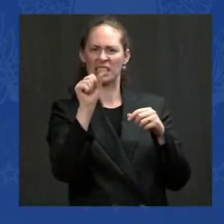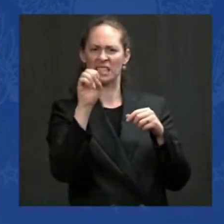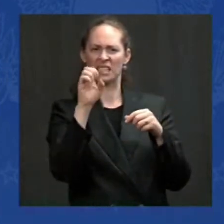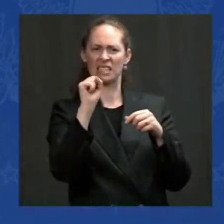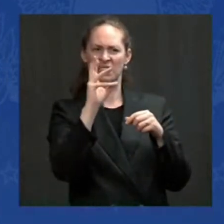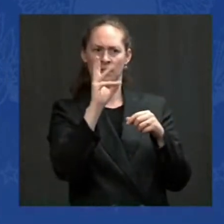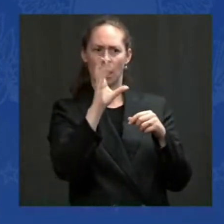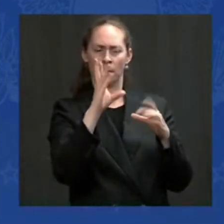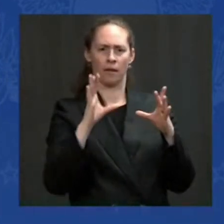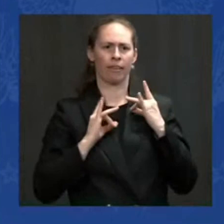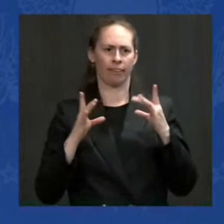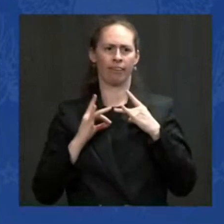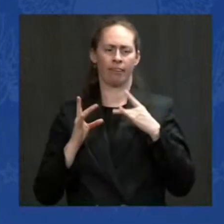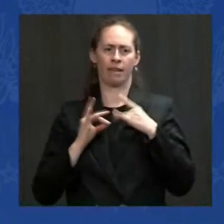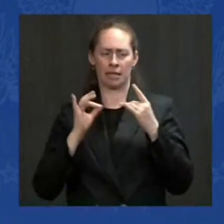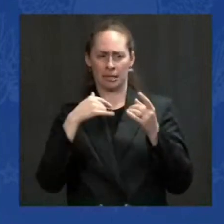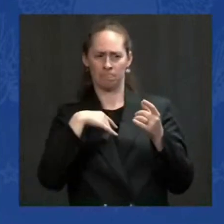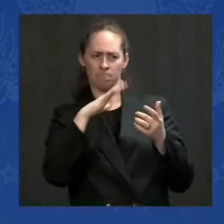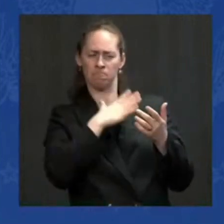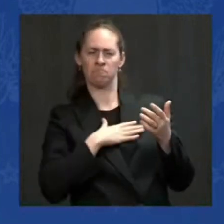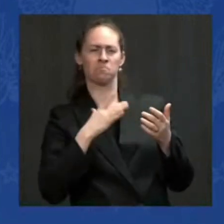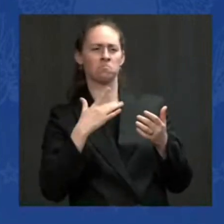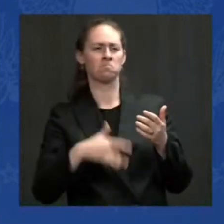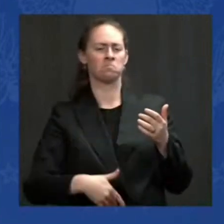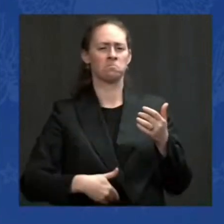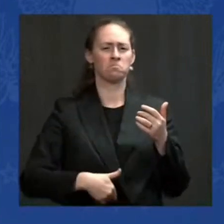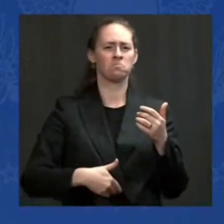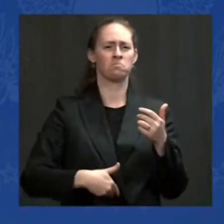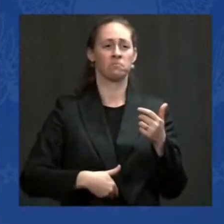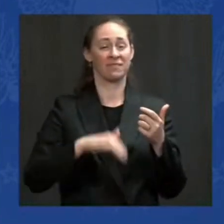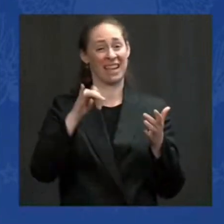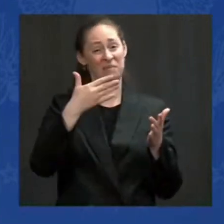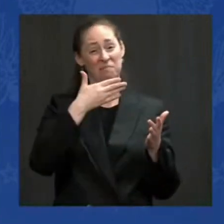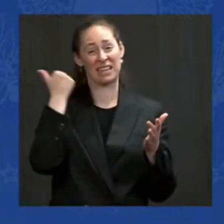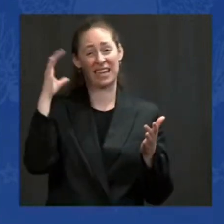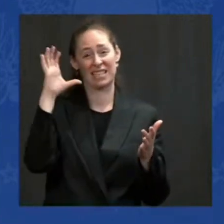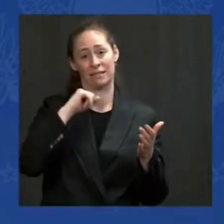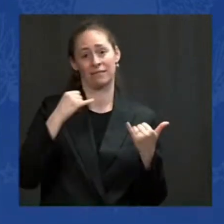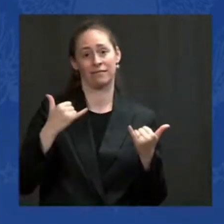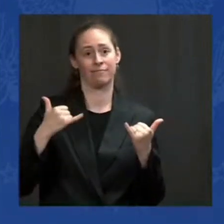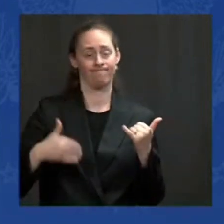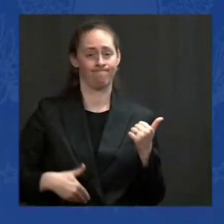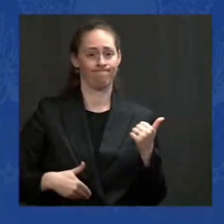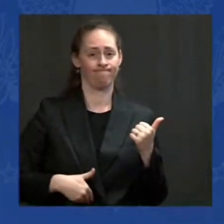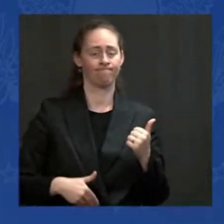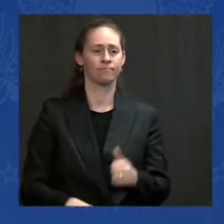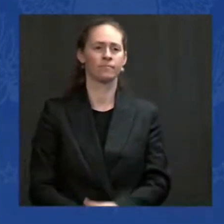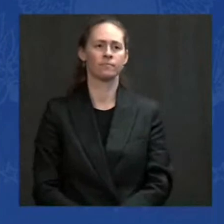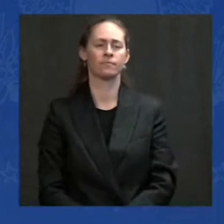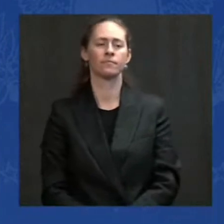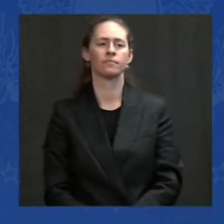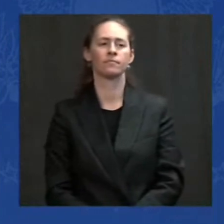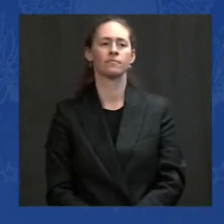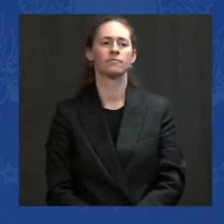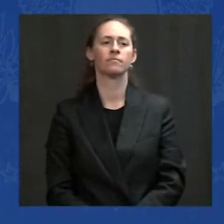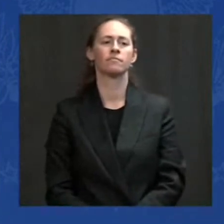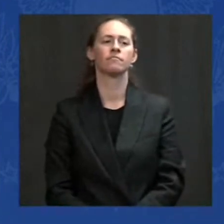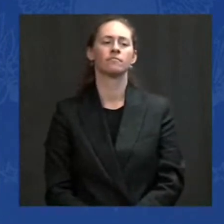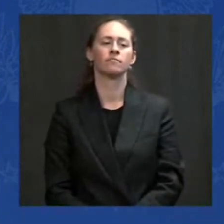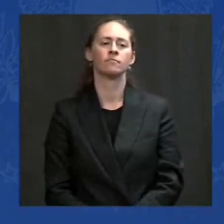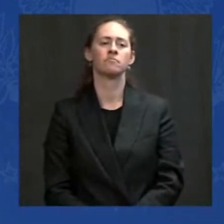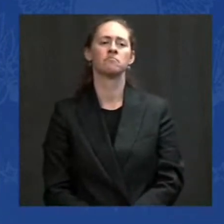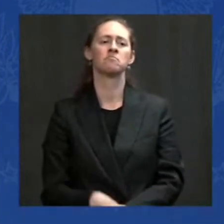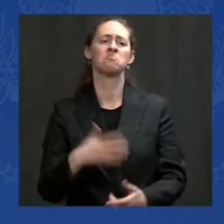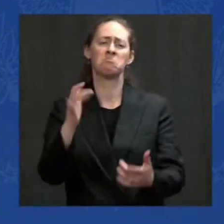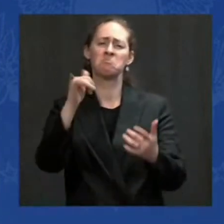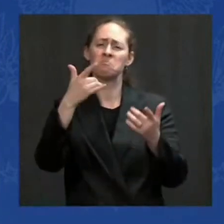uncertainty around it, but that's our best estimate at this point. And in fact, generally, we think that those are relatively stable as we